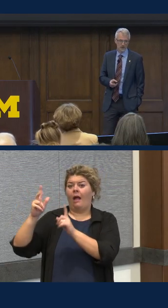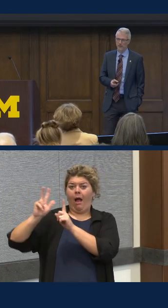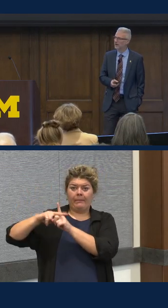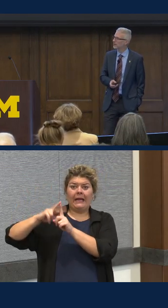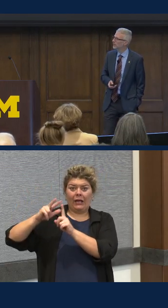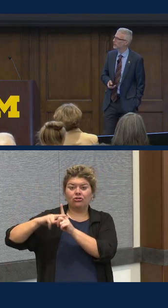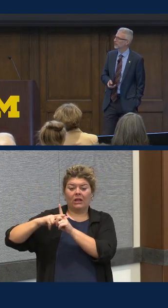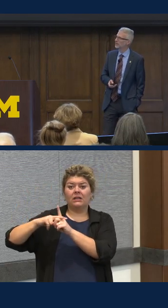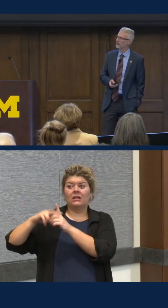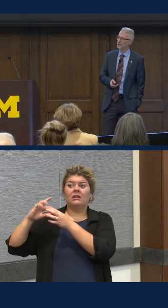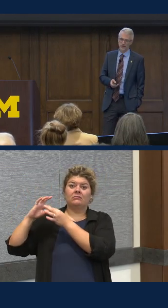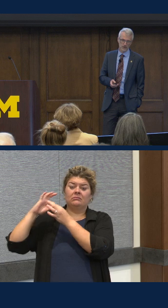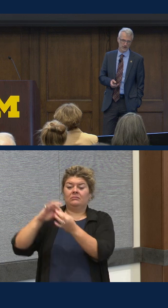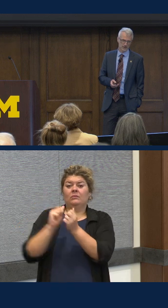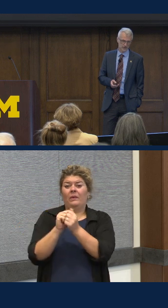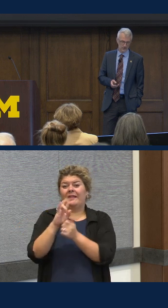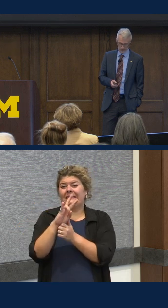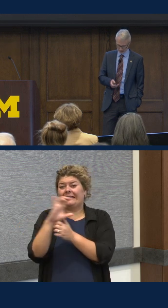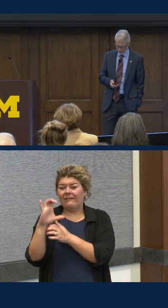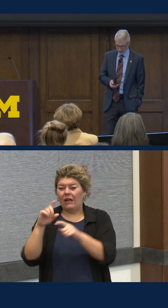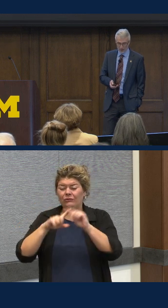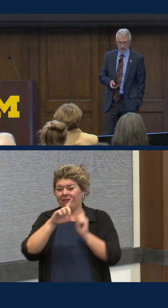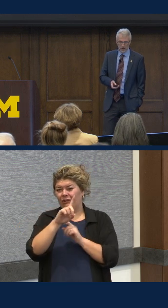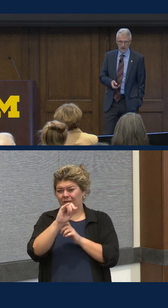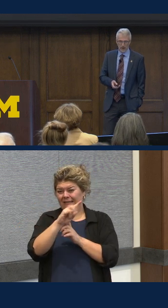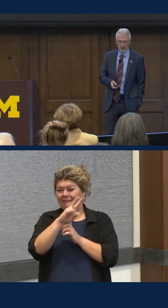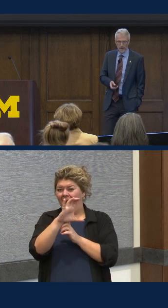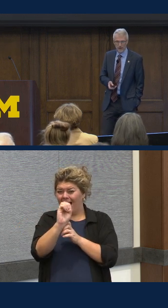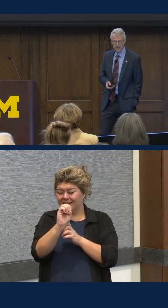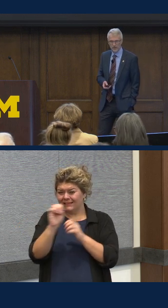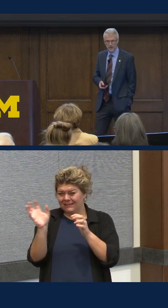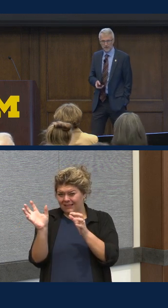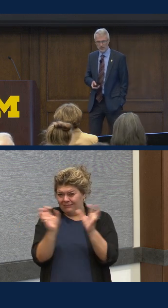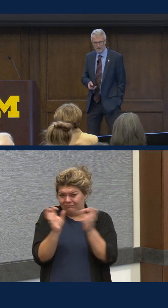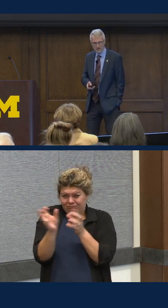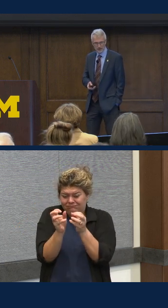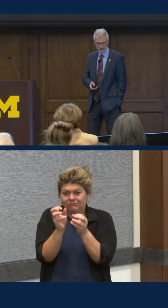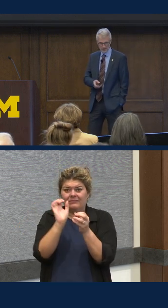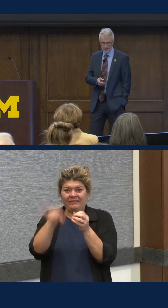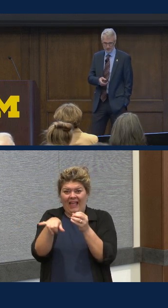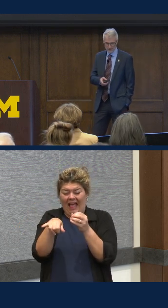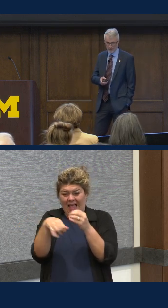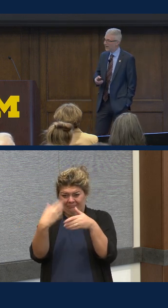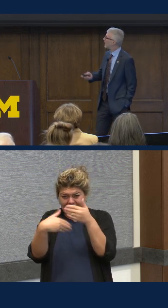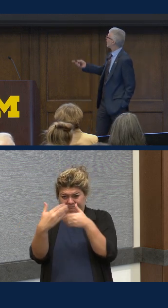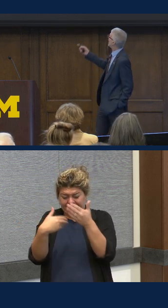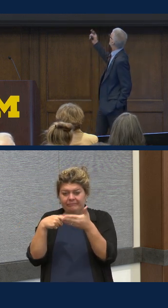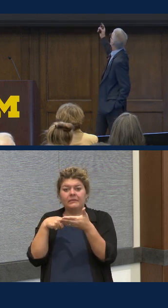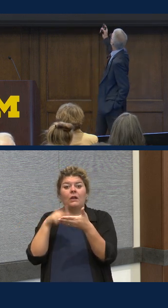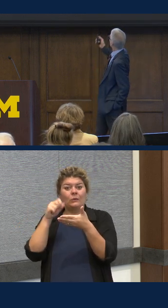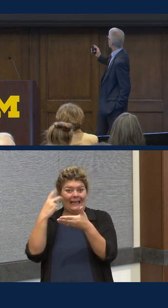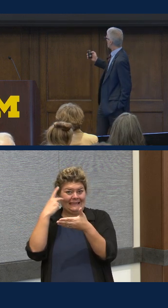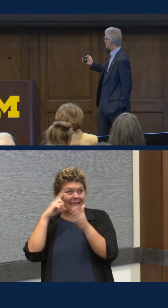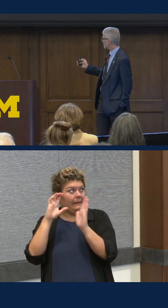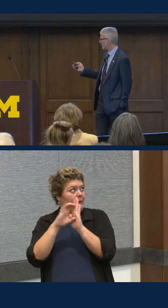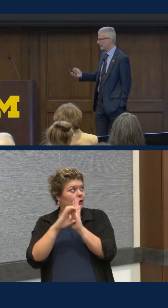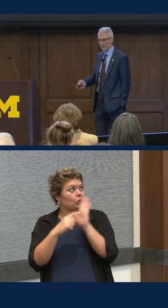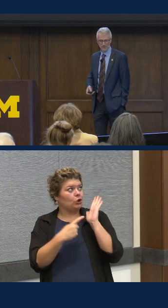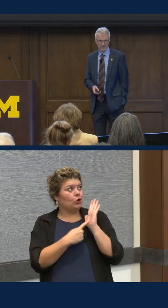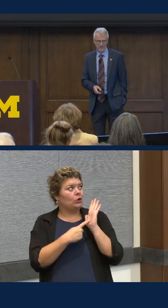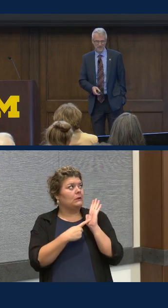applications corresponding to over 700 devices. And you can see here that about